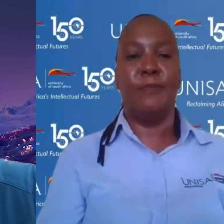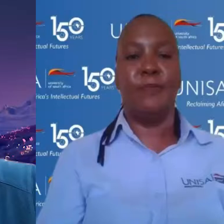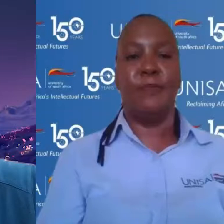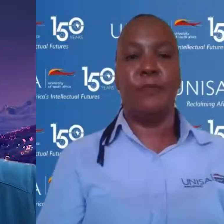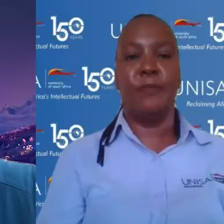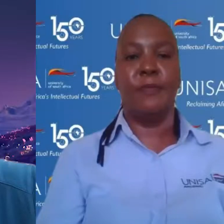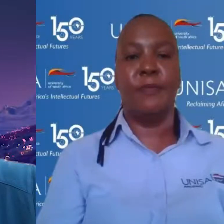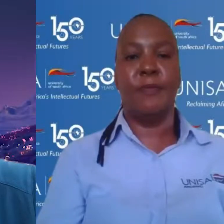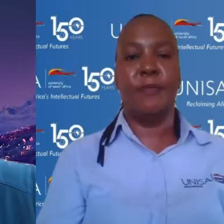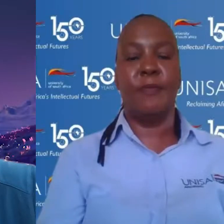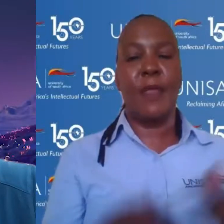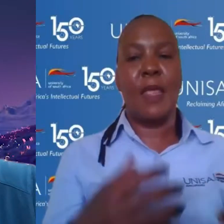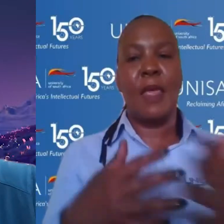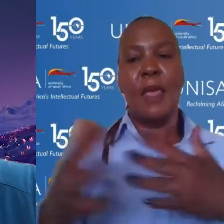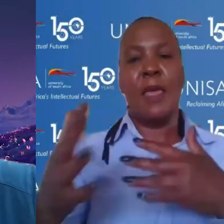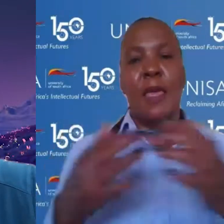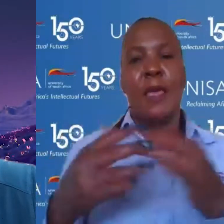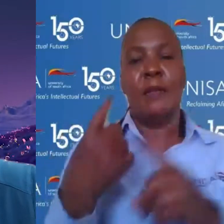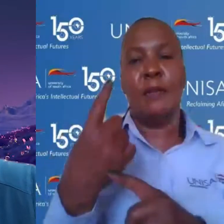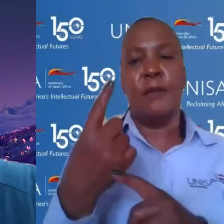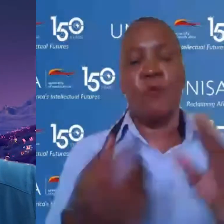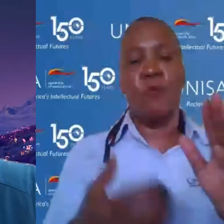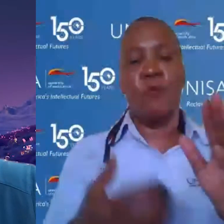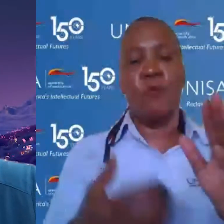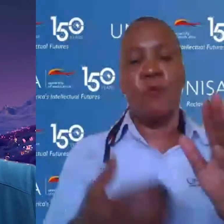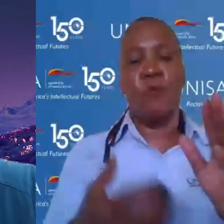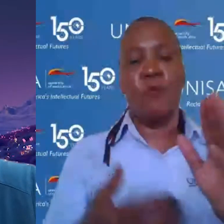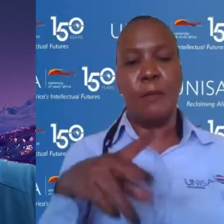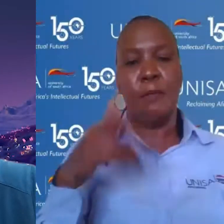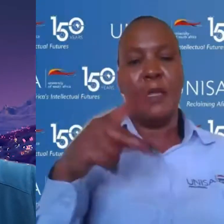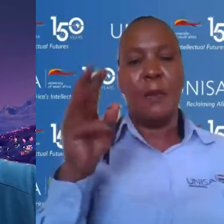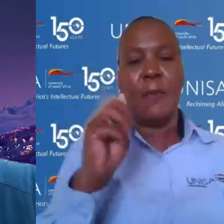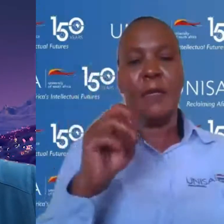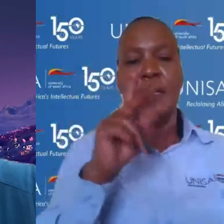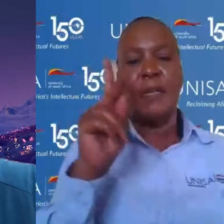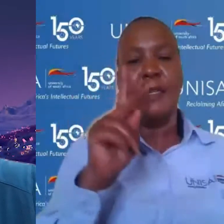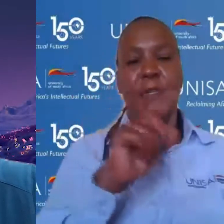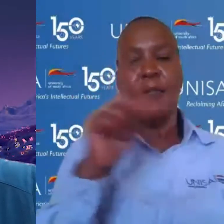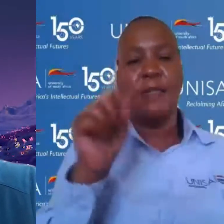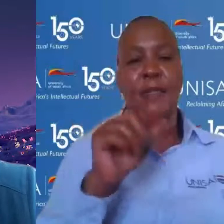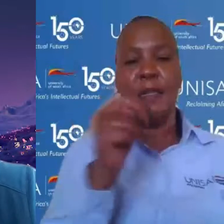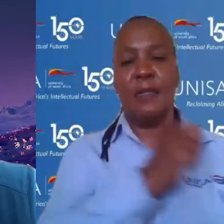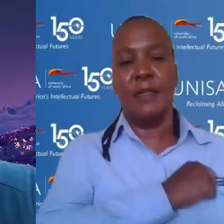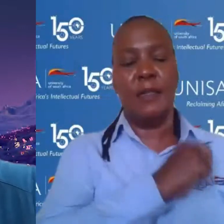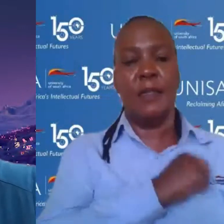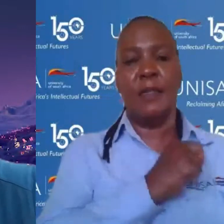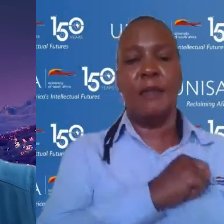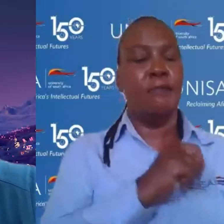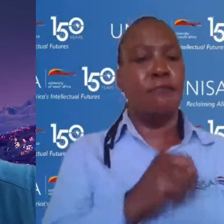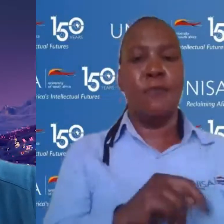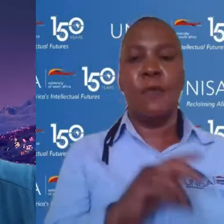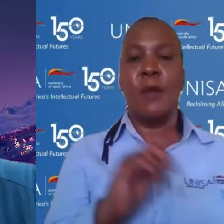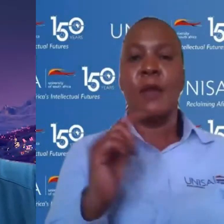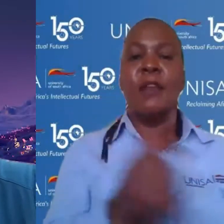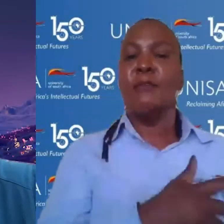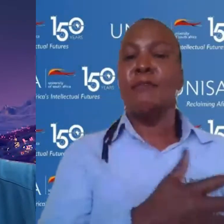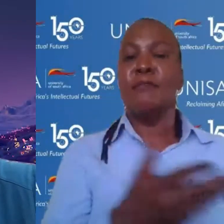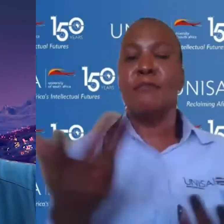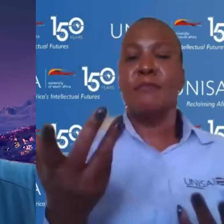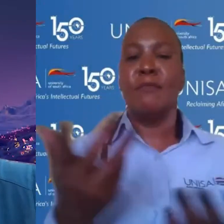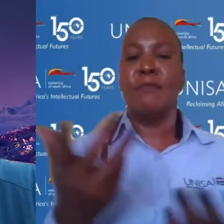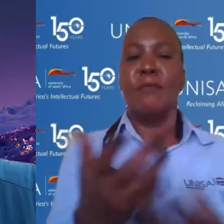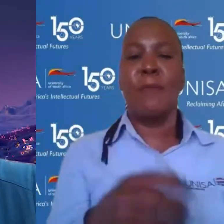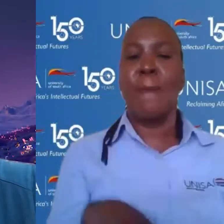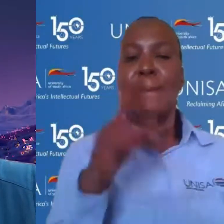Anyone going to Pietermaritzburg campus? I feel like everyone is in Gauteng. No, Pietermaritzburg campus